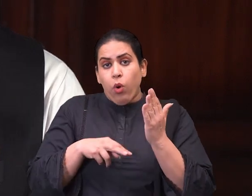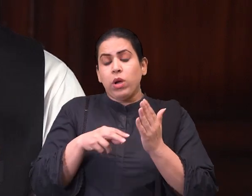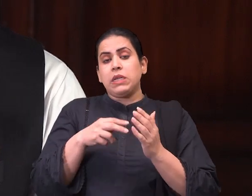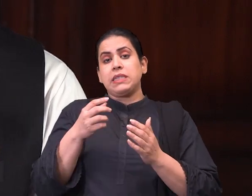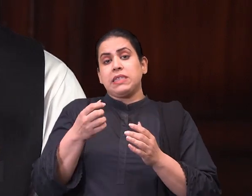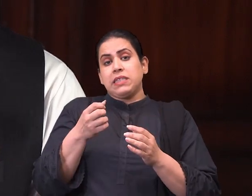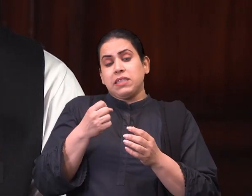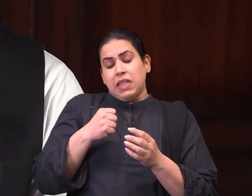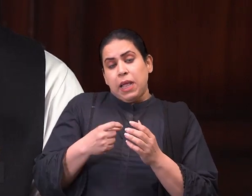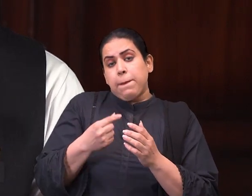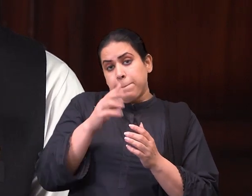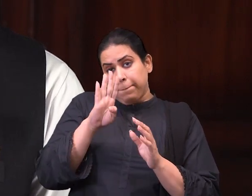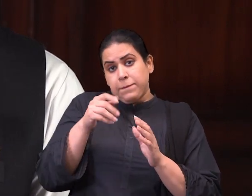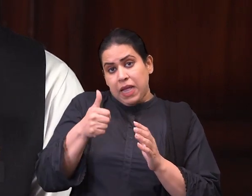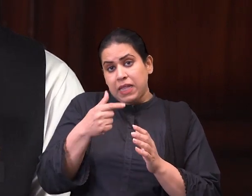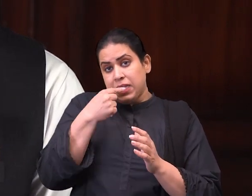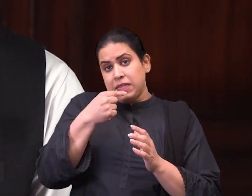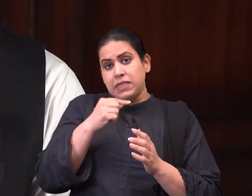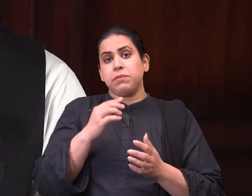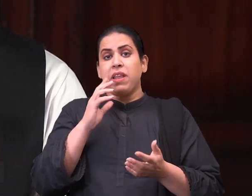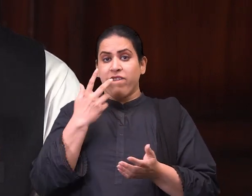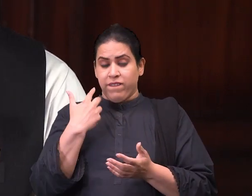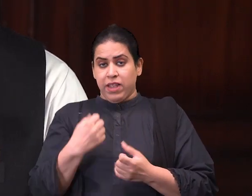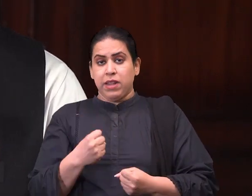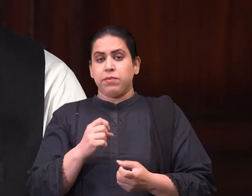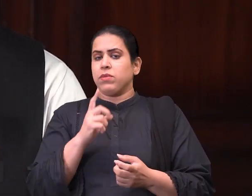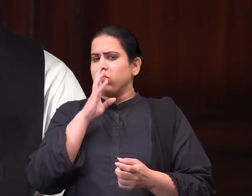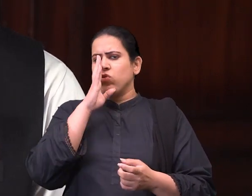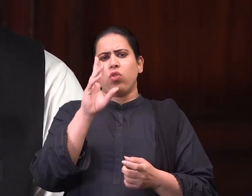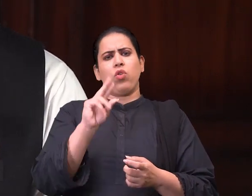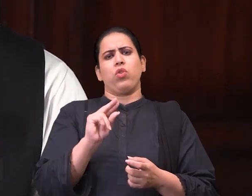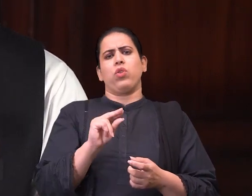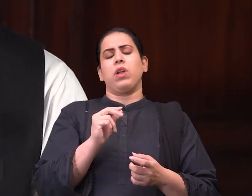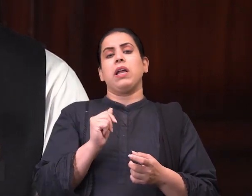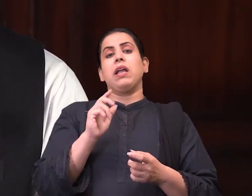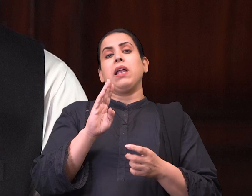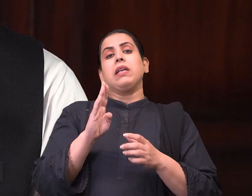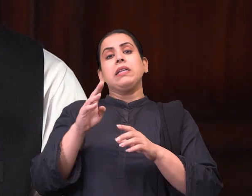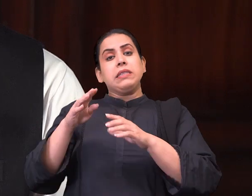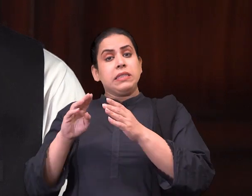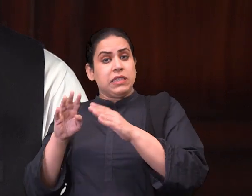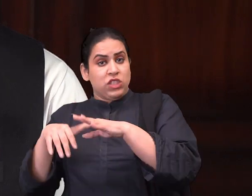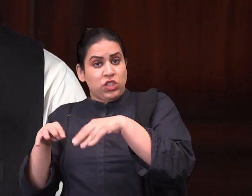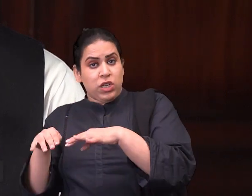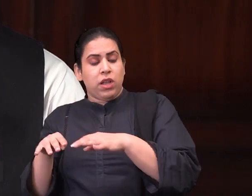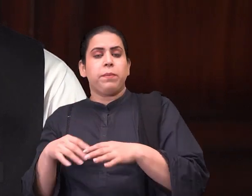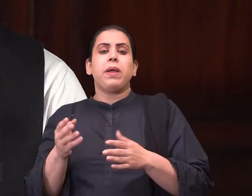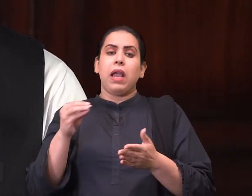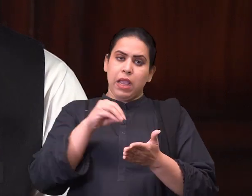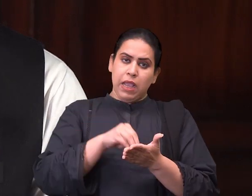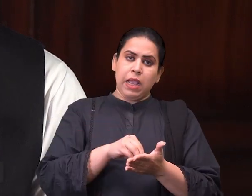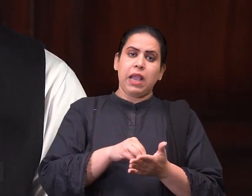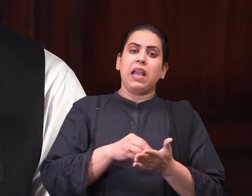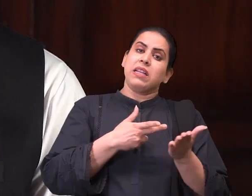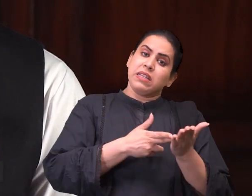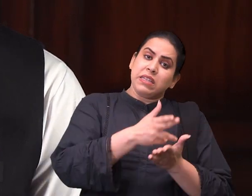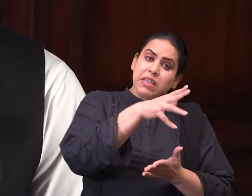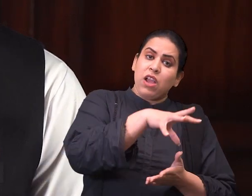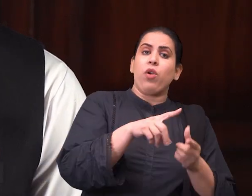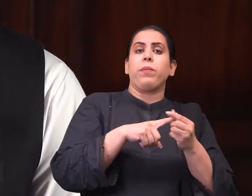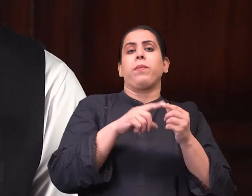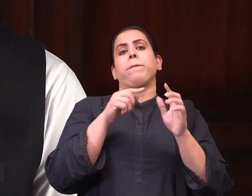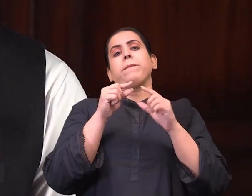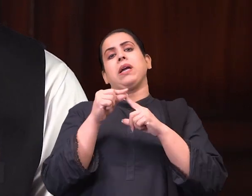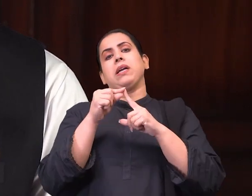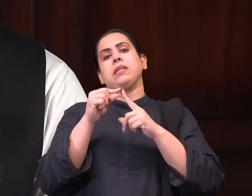effective policies in place and better treatment facilities available, not just for the urban population, but